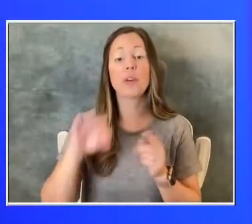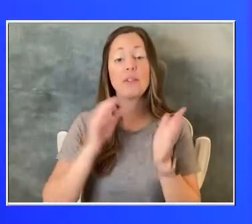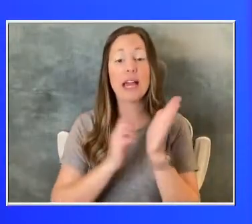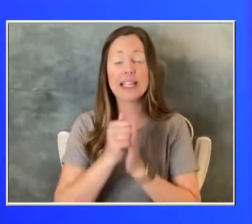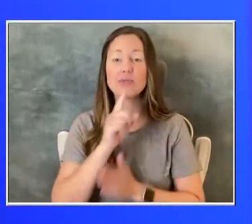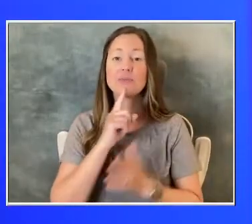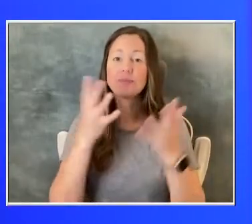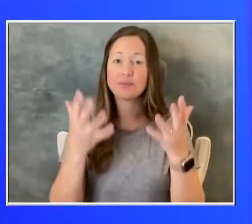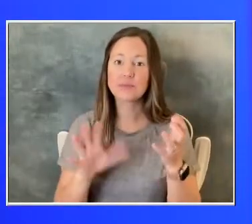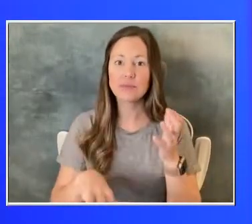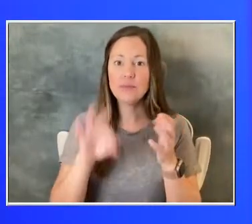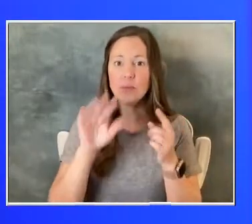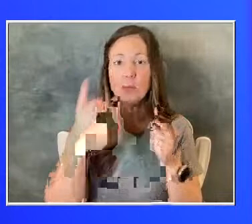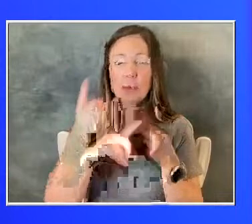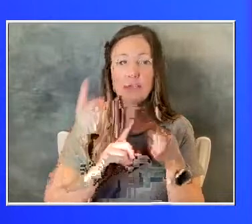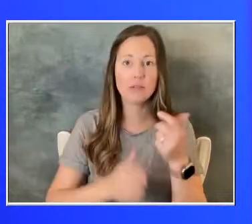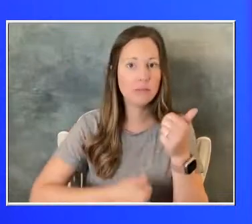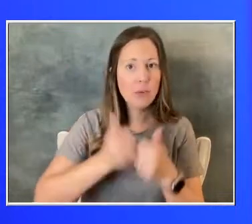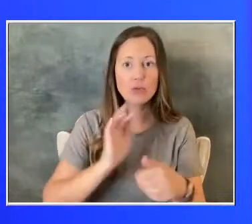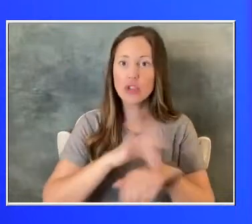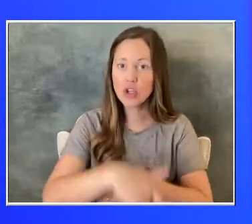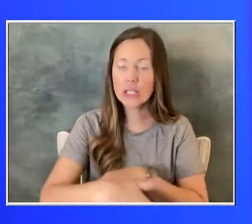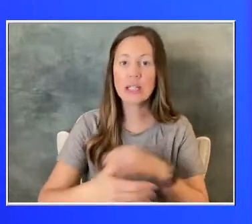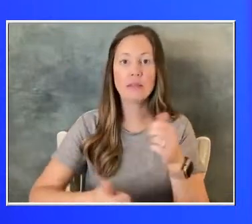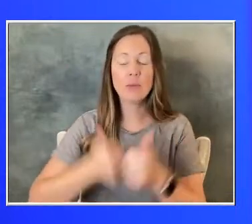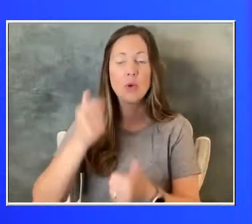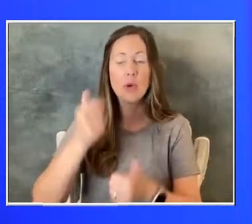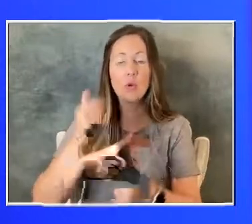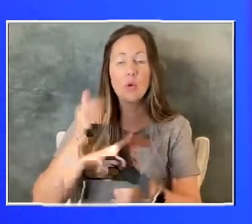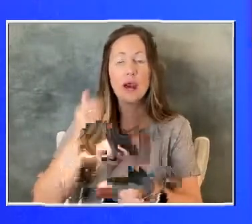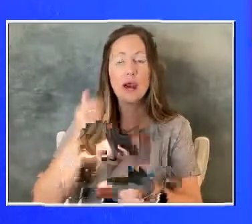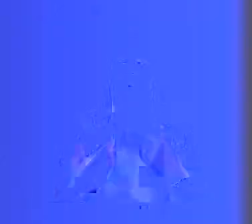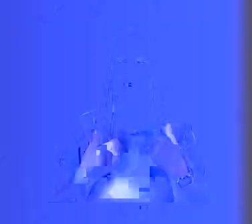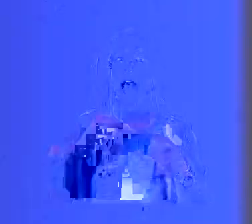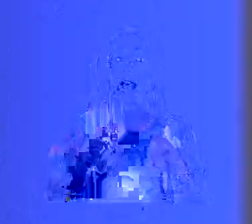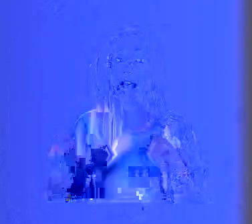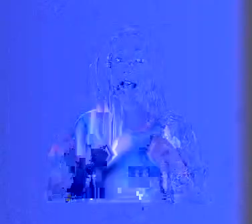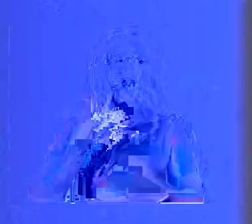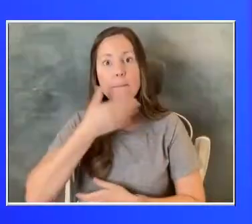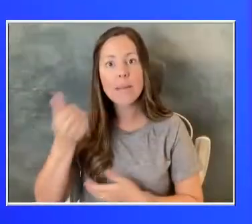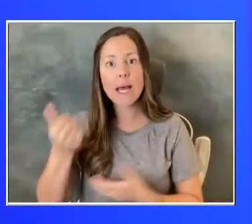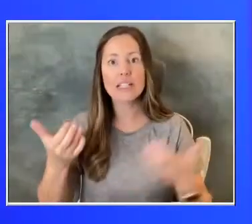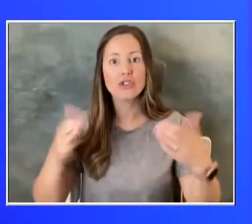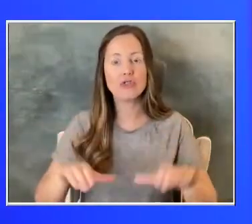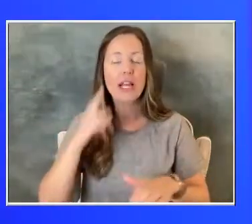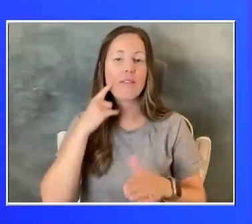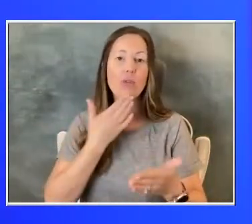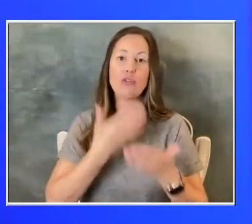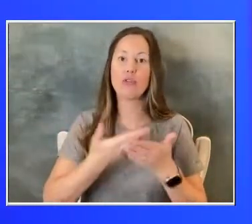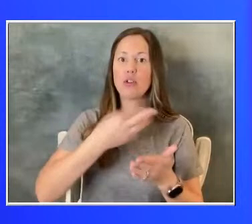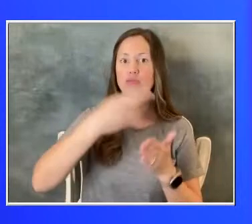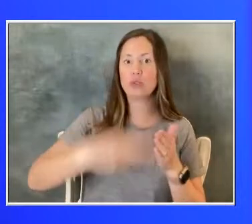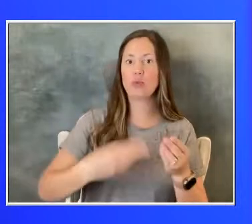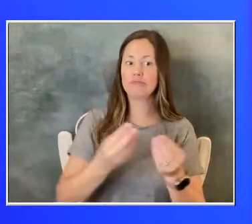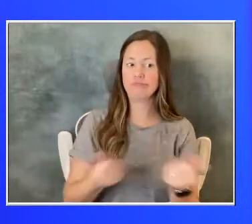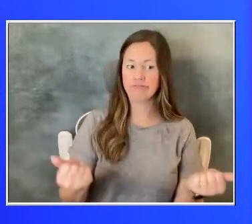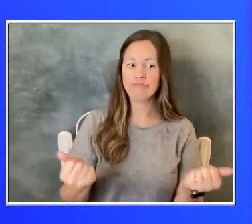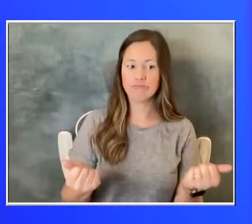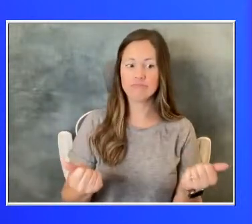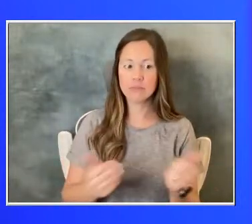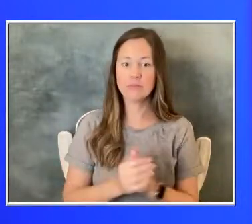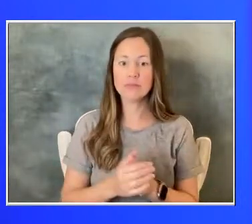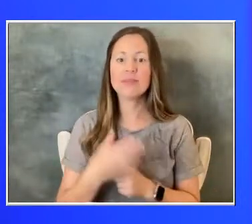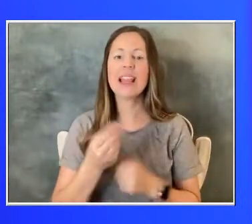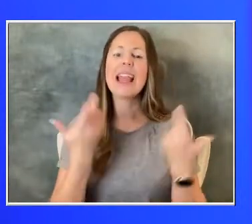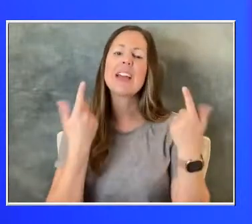most treatable. We want to have the best, likelihood of an outcome. Or two later. And reduce morbidity for the patient.